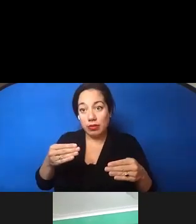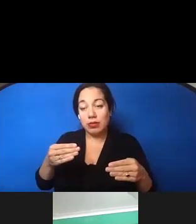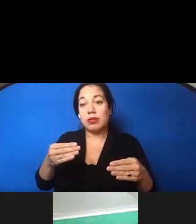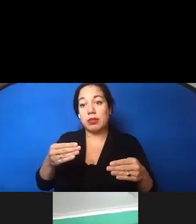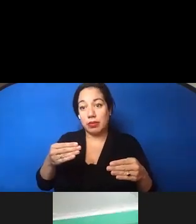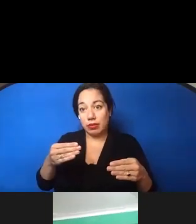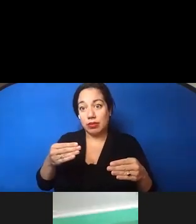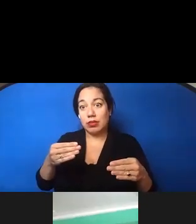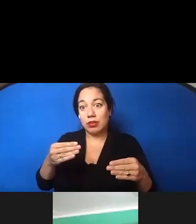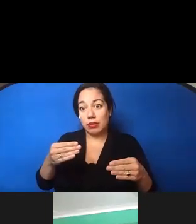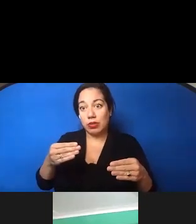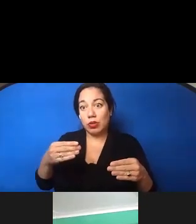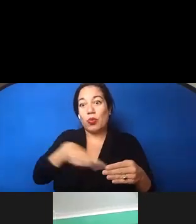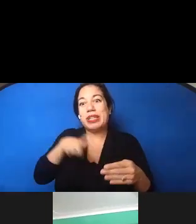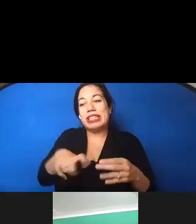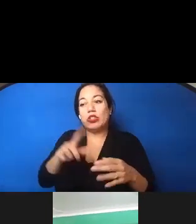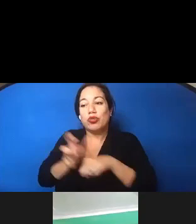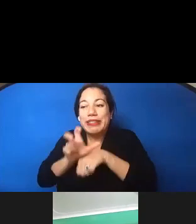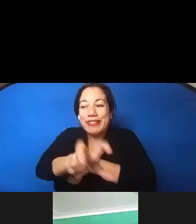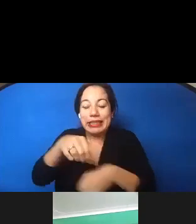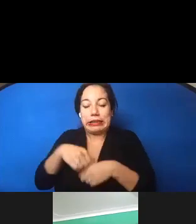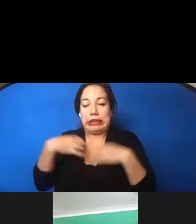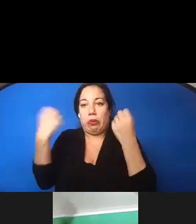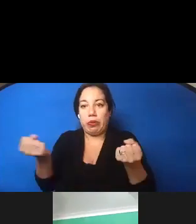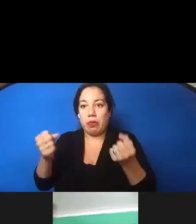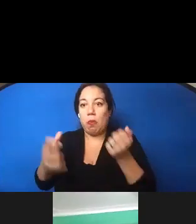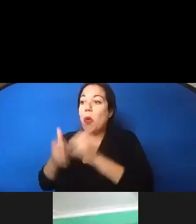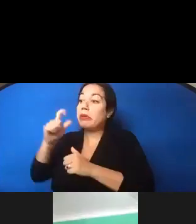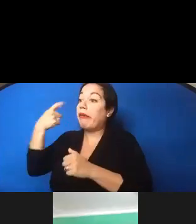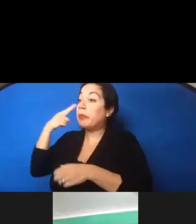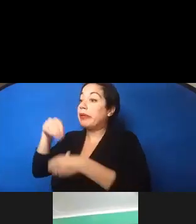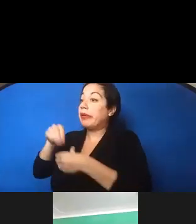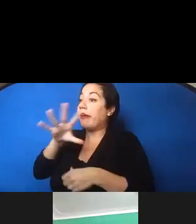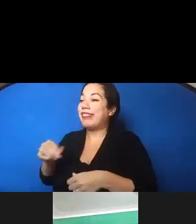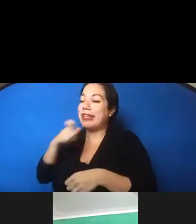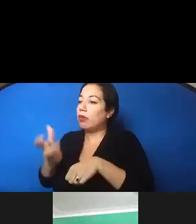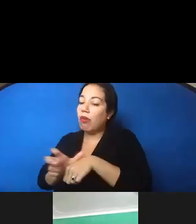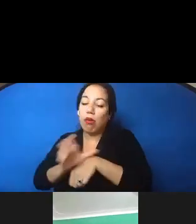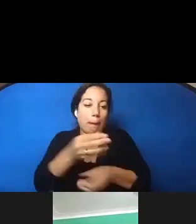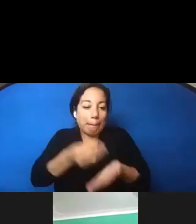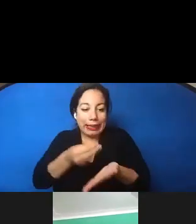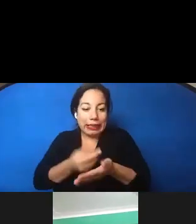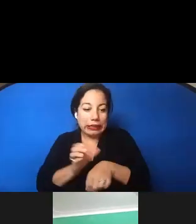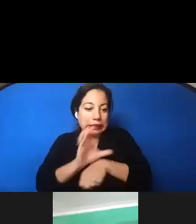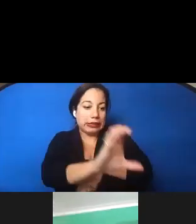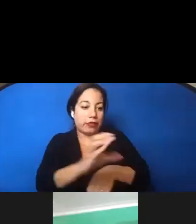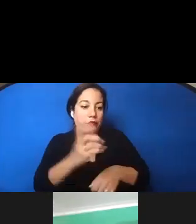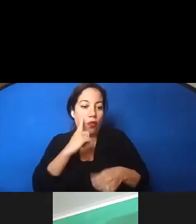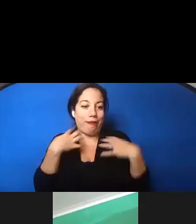they need to invest in health, because a lot of the governments, for example, in Africa, they don't put money on health. They rely on the donor money. Thank